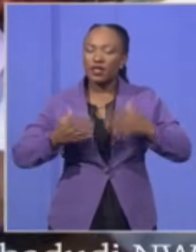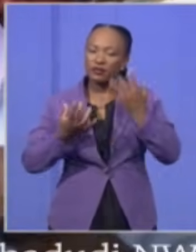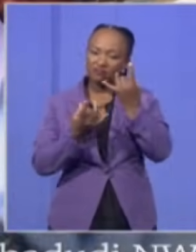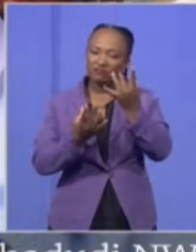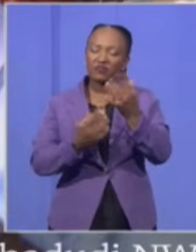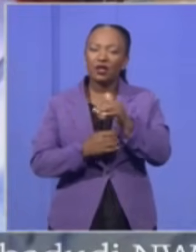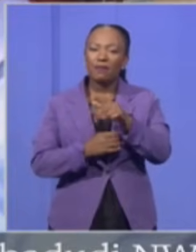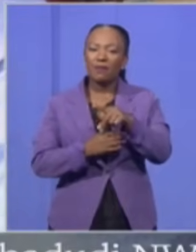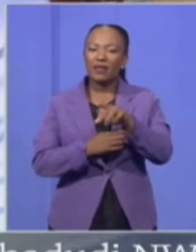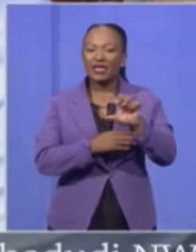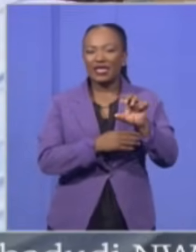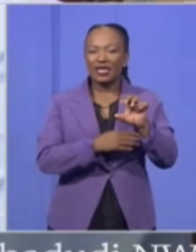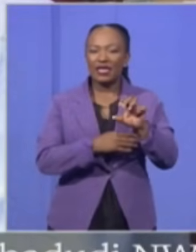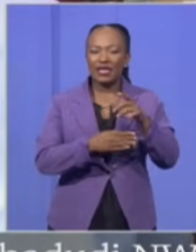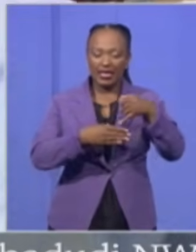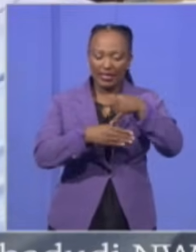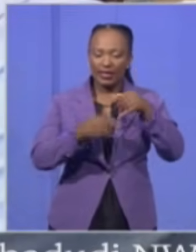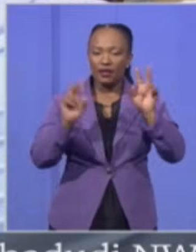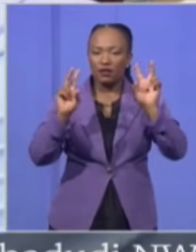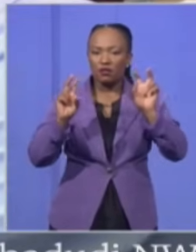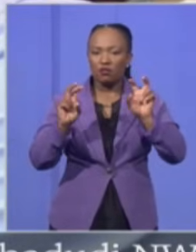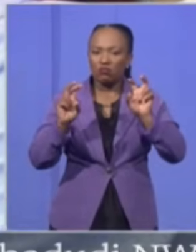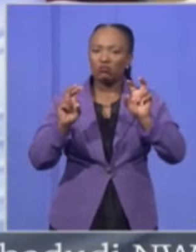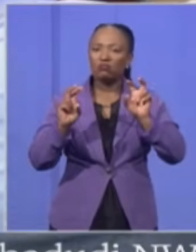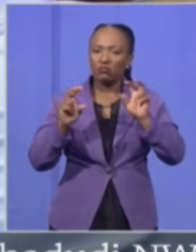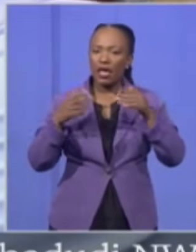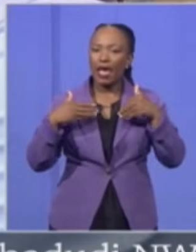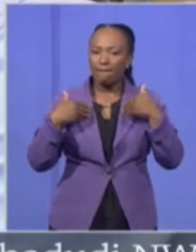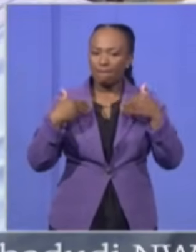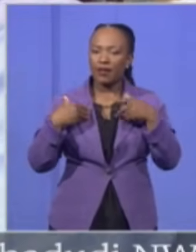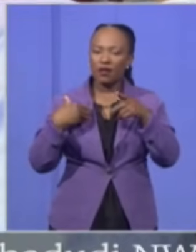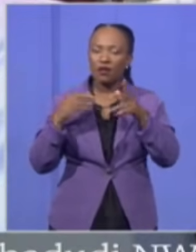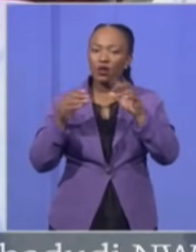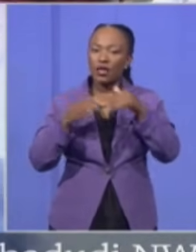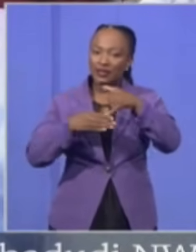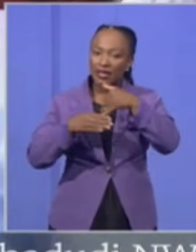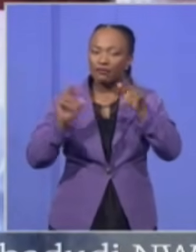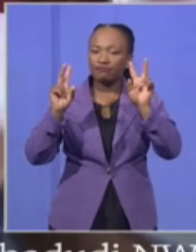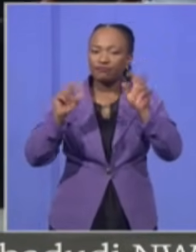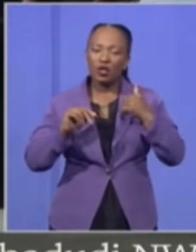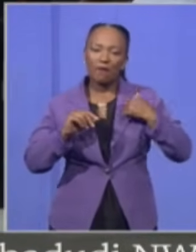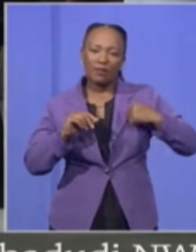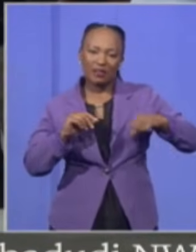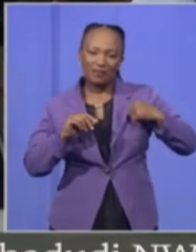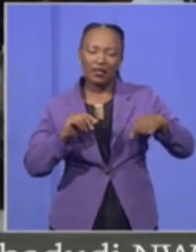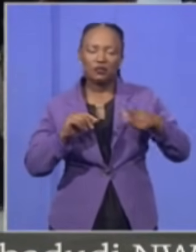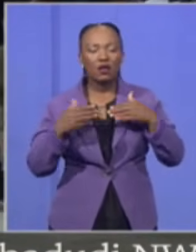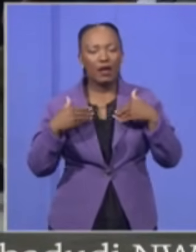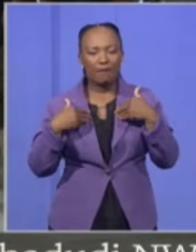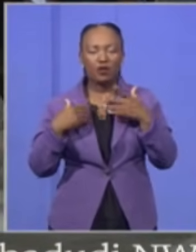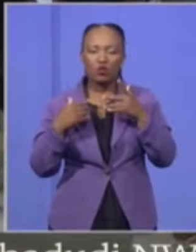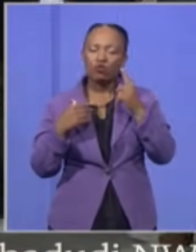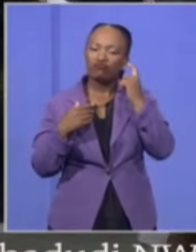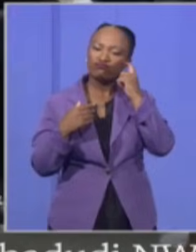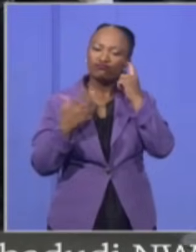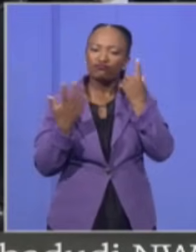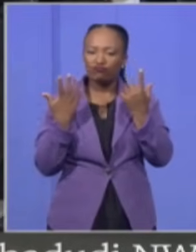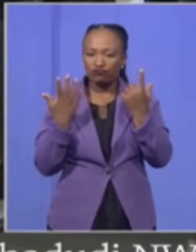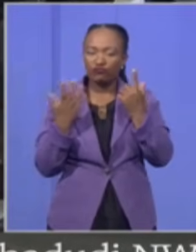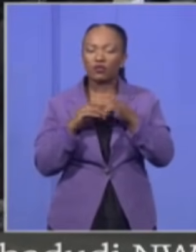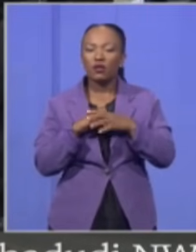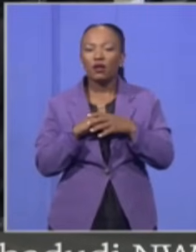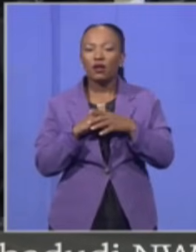internal issue. I'm also glad that you are also invested on internal issues of the municipality. A re ba tsweletse go batlisisa gore a badiri